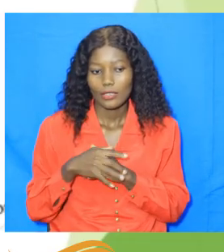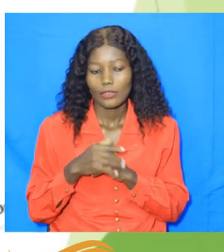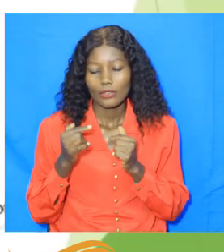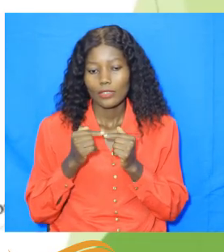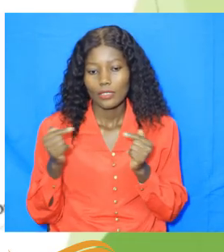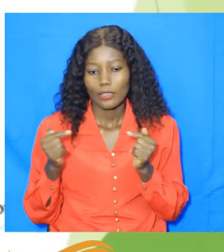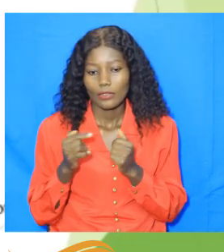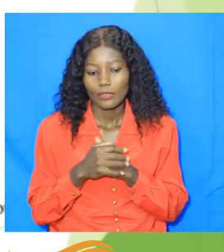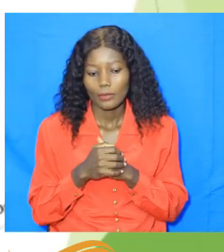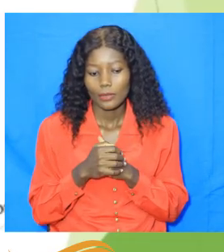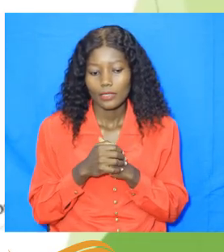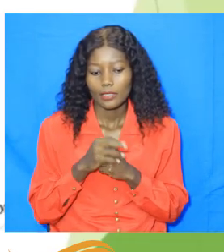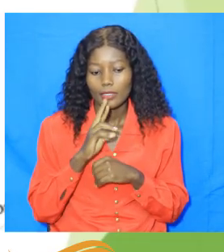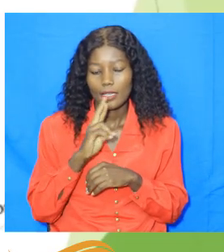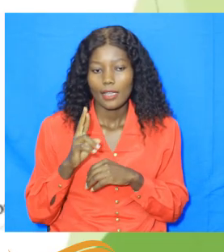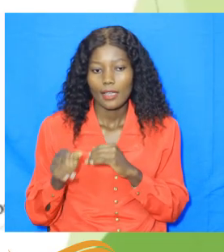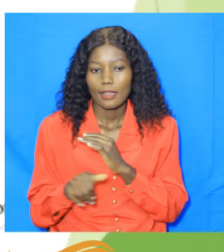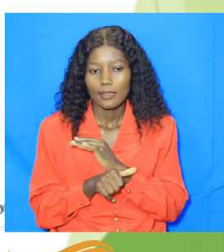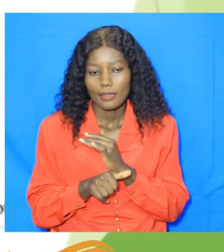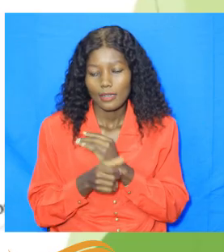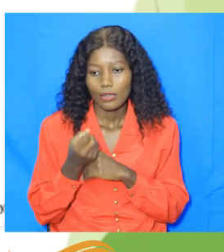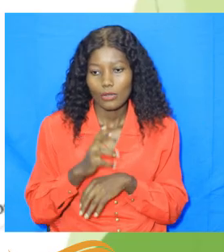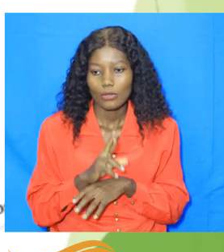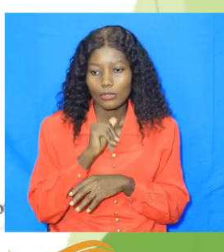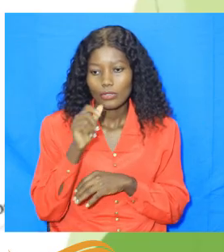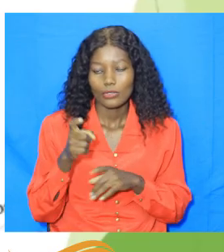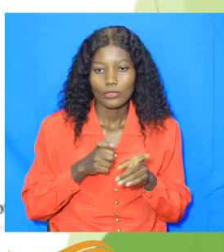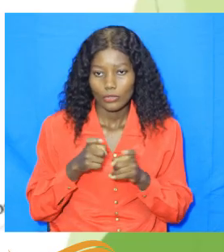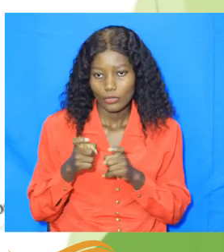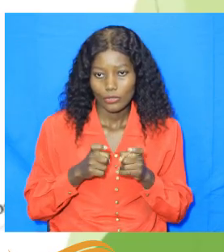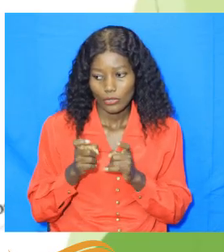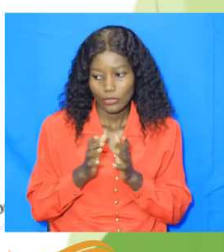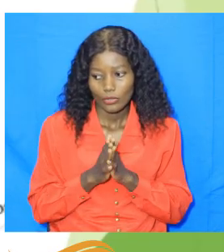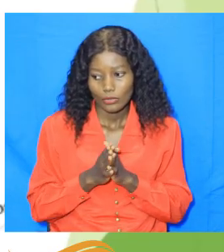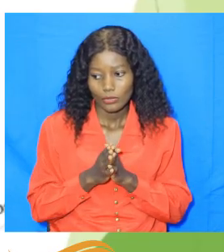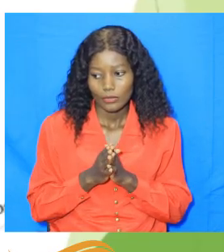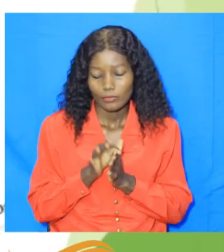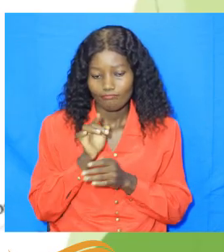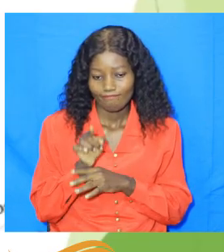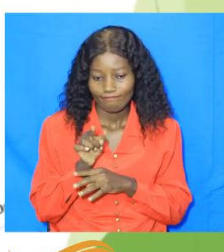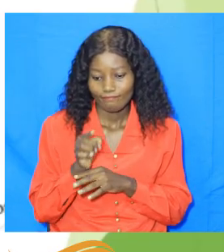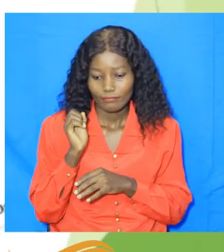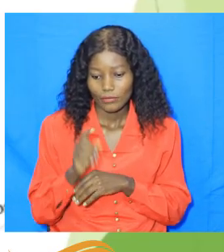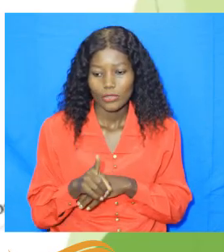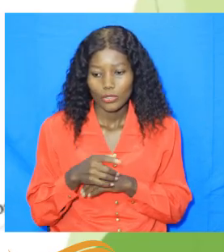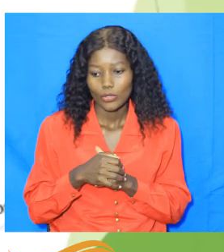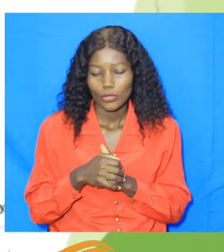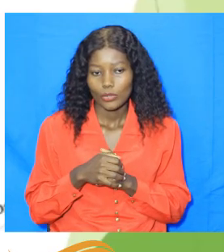and are dangerous or uncontrolled techniques, those should